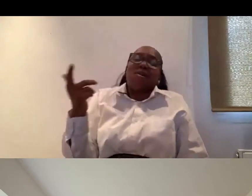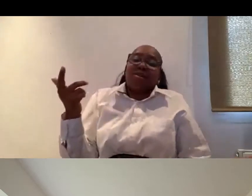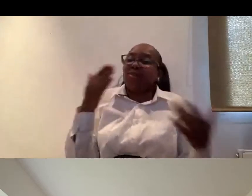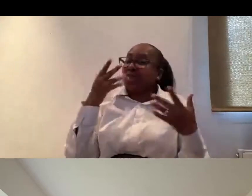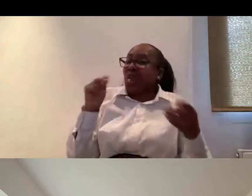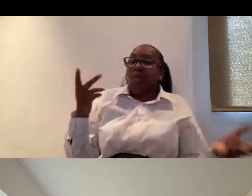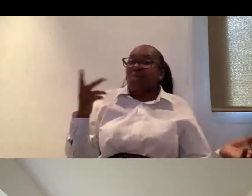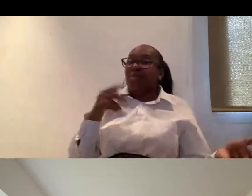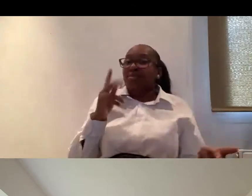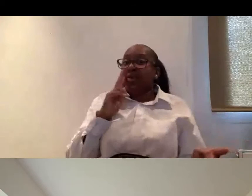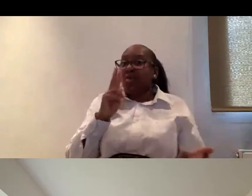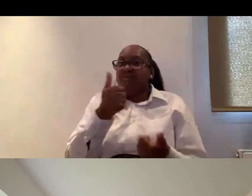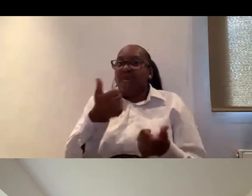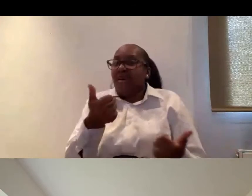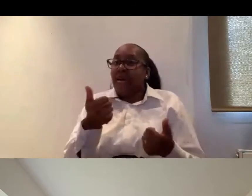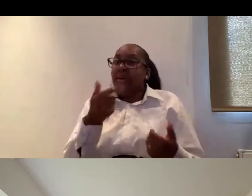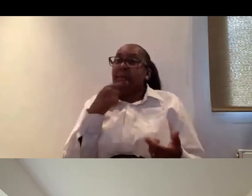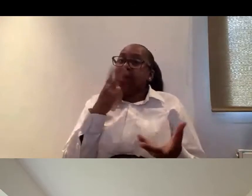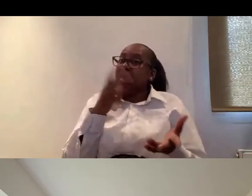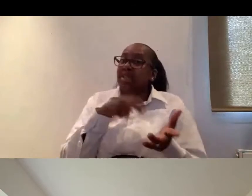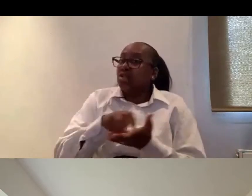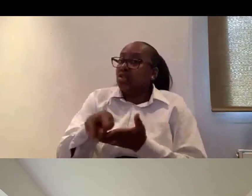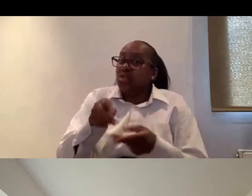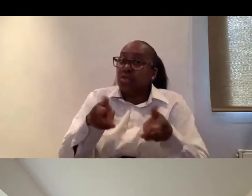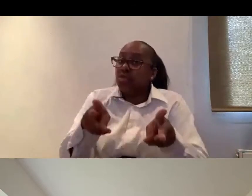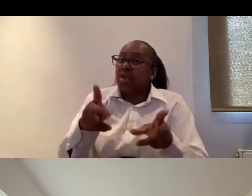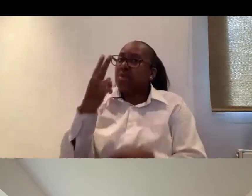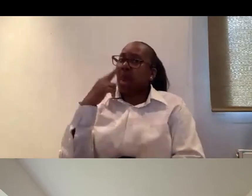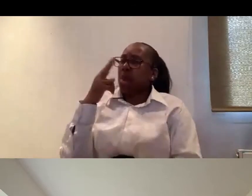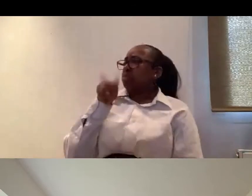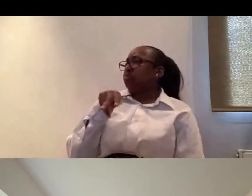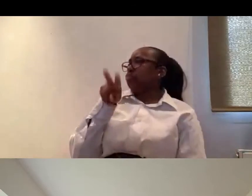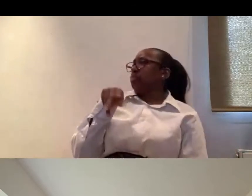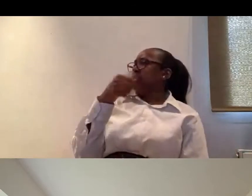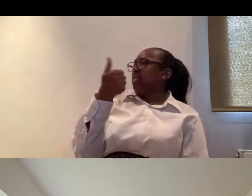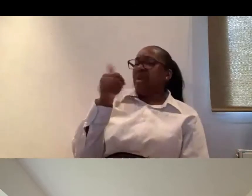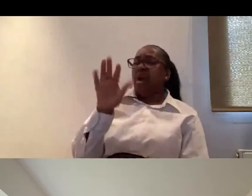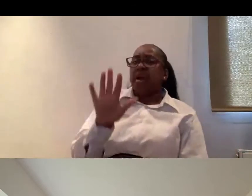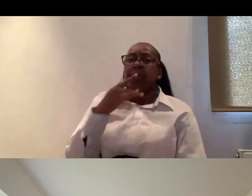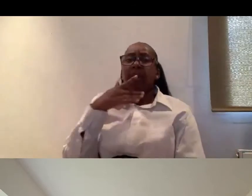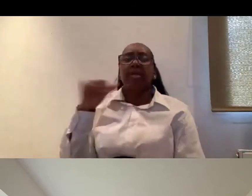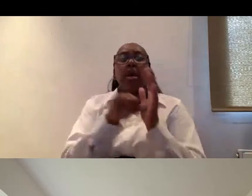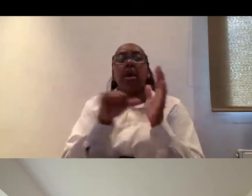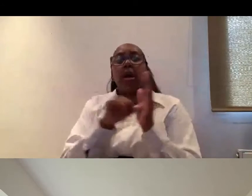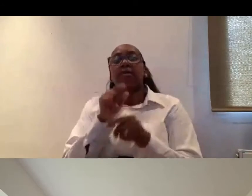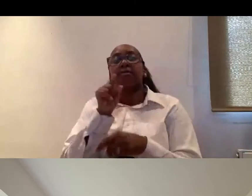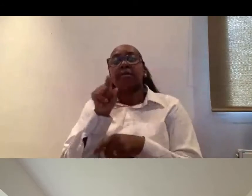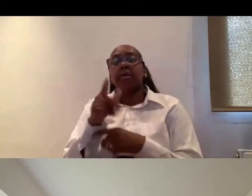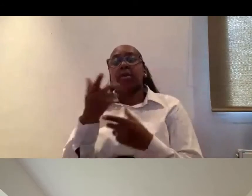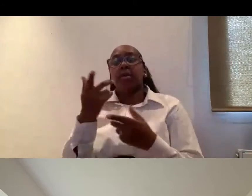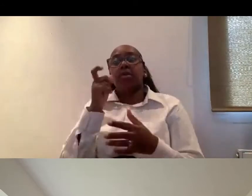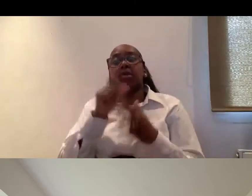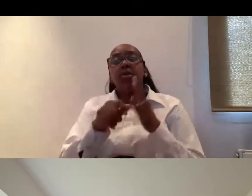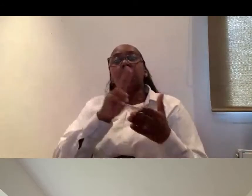there was anything wrong. And if you saw you in the street, you wouldn't guess there was anything wrong. But you know how hard it is for you just to do